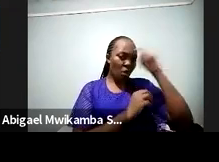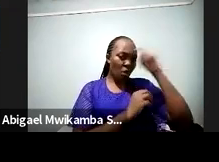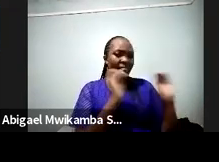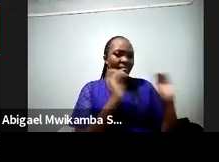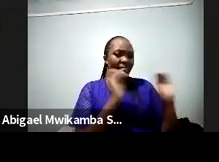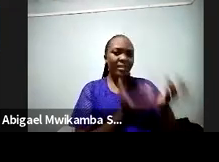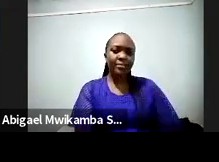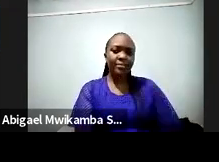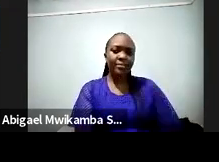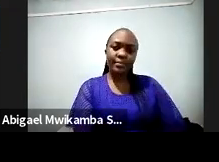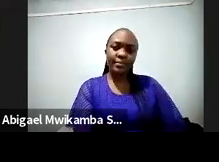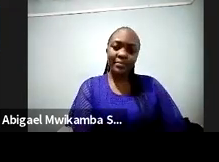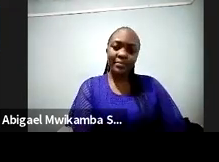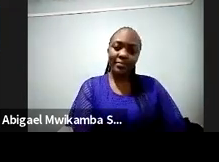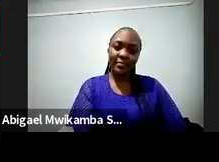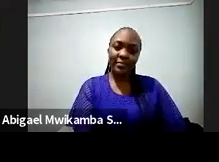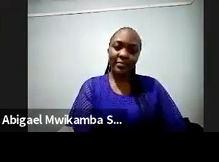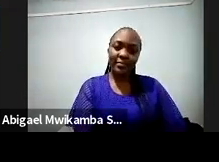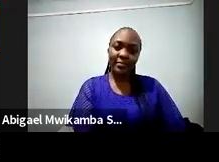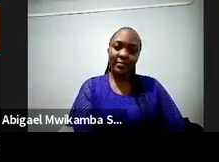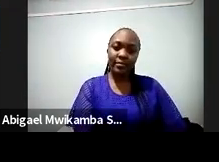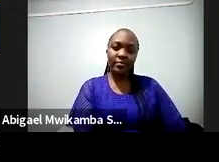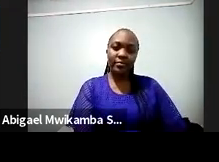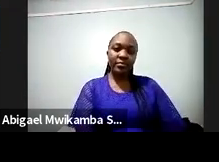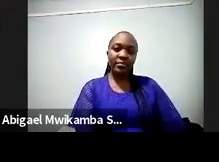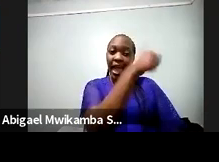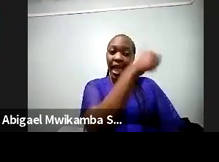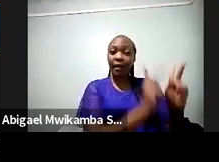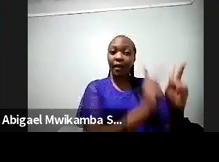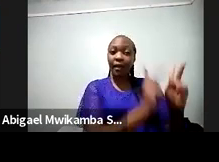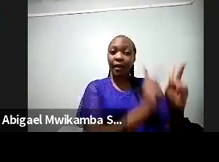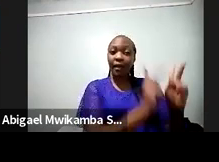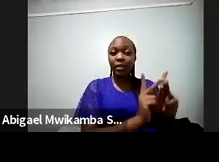What do you think about this? Somebody? Brian, what are you seeing?